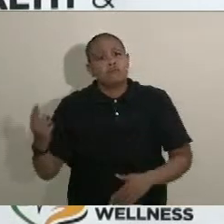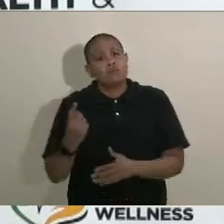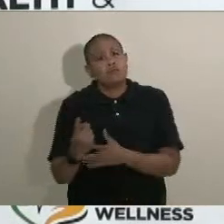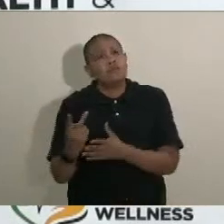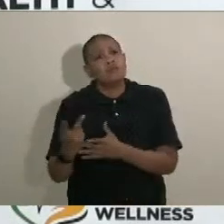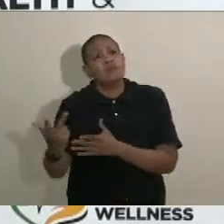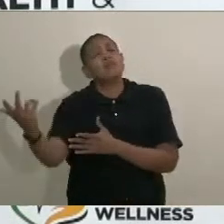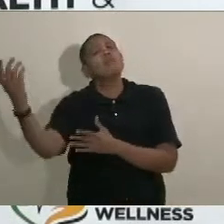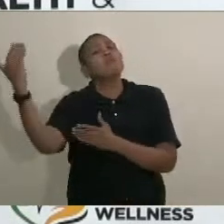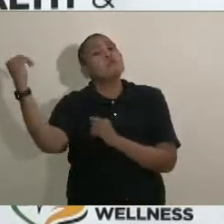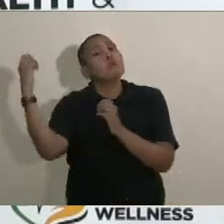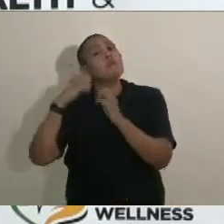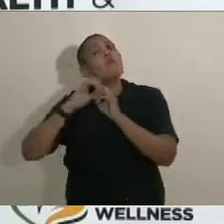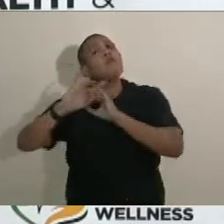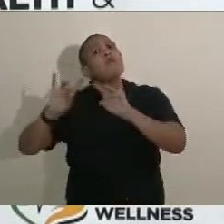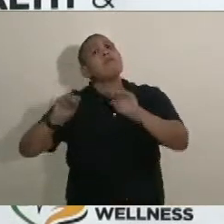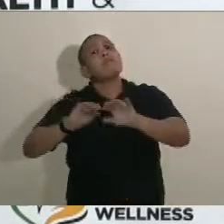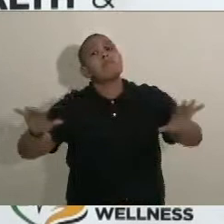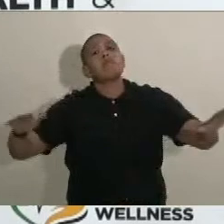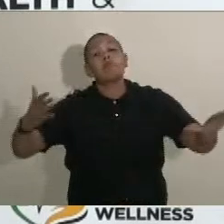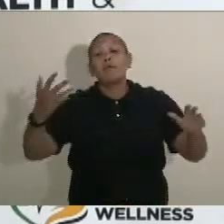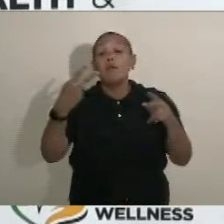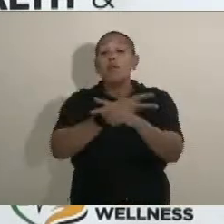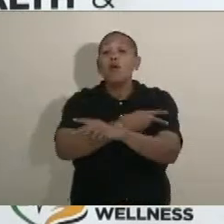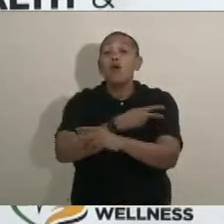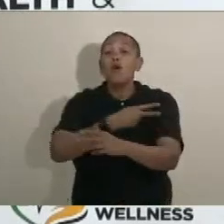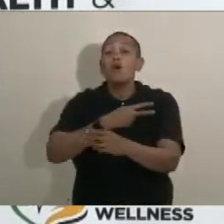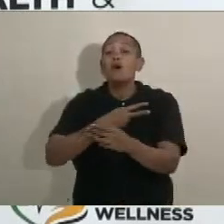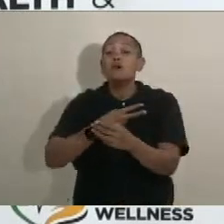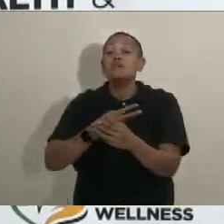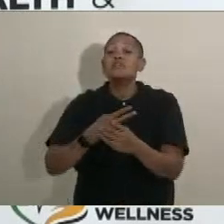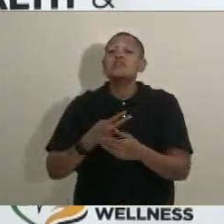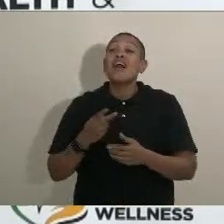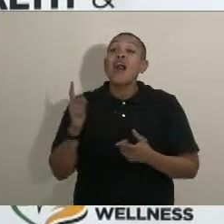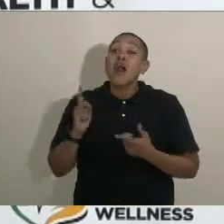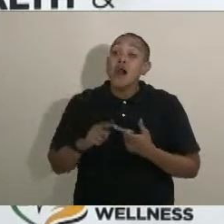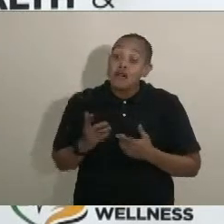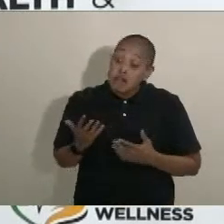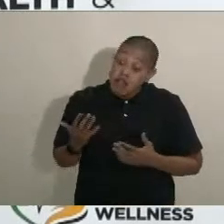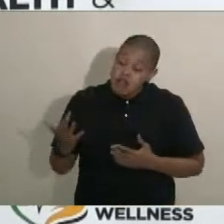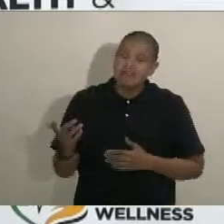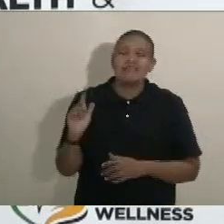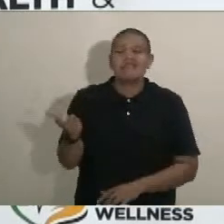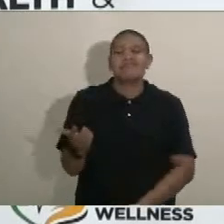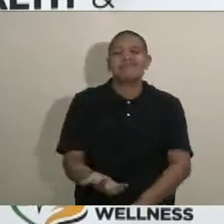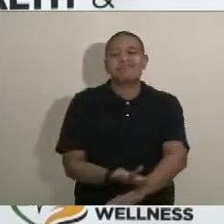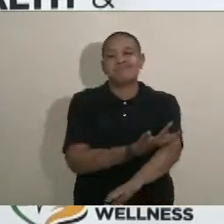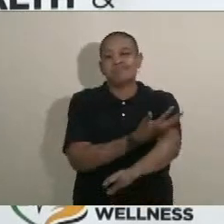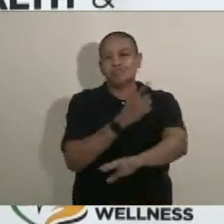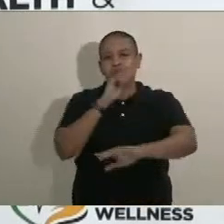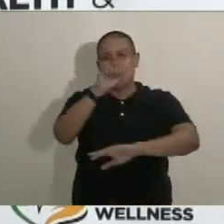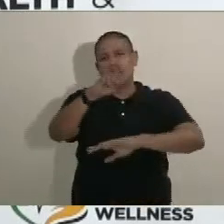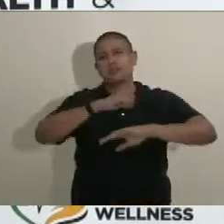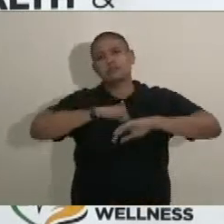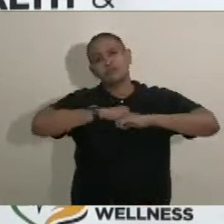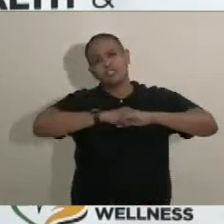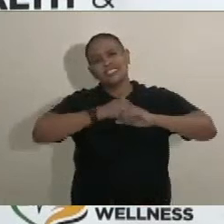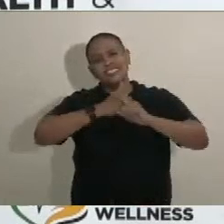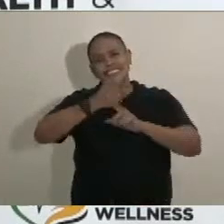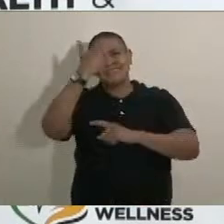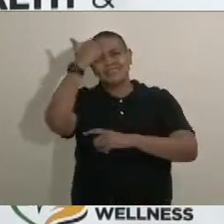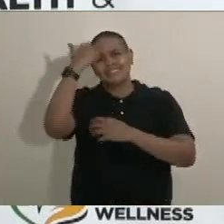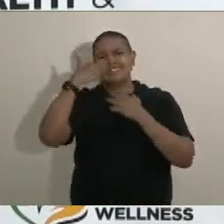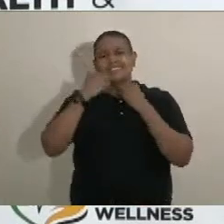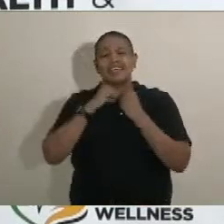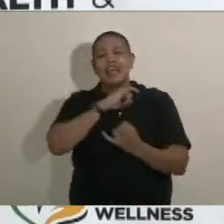weeks, so it may get worse before it gets better. And so we ask you to protect yourself as you go along. And then finally,